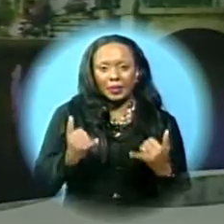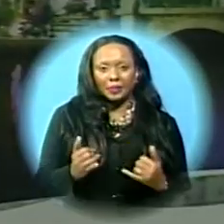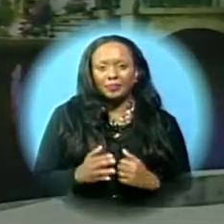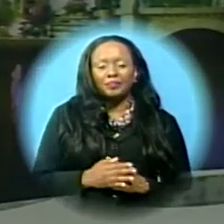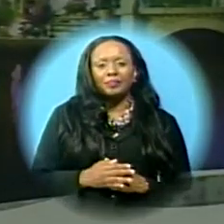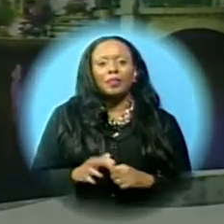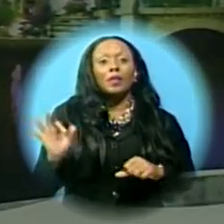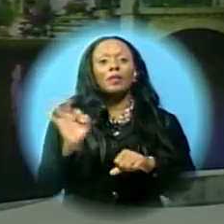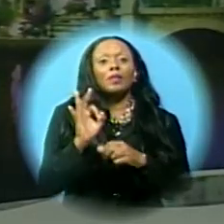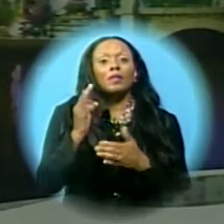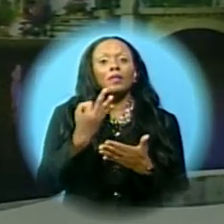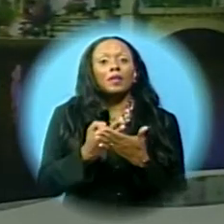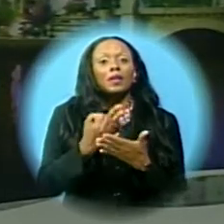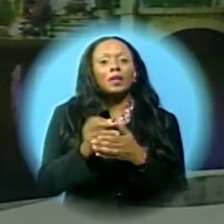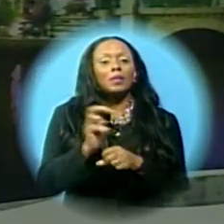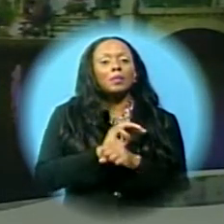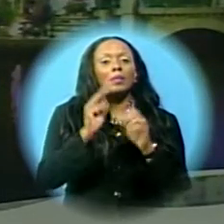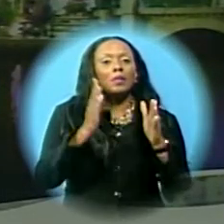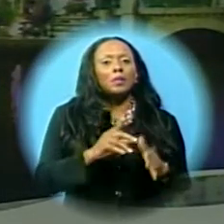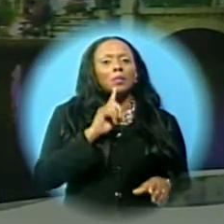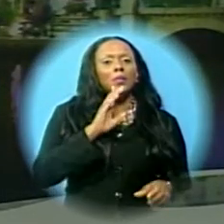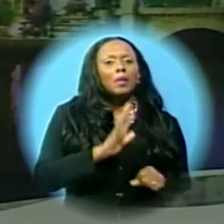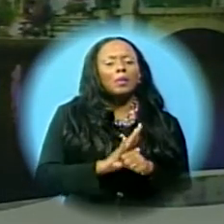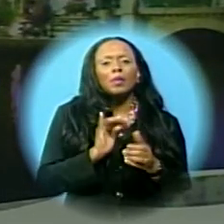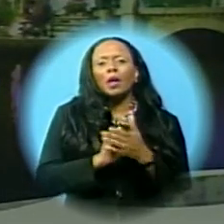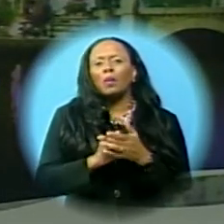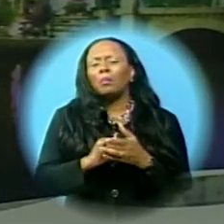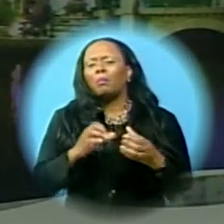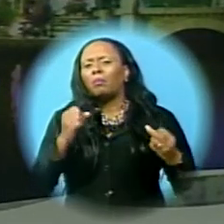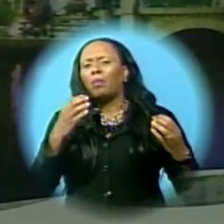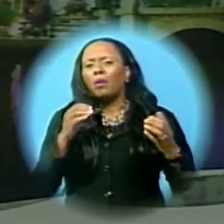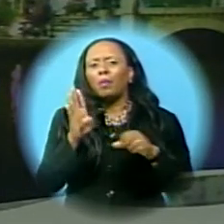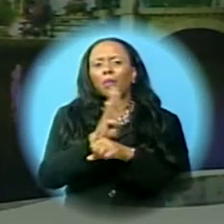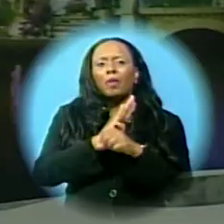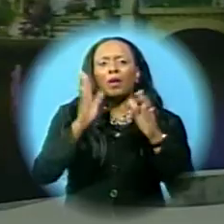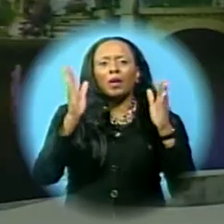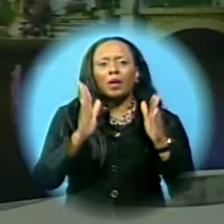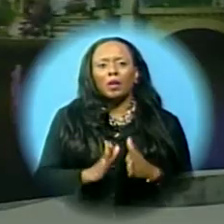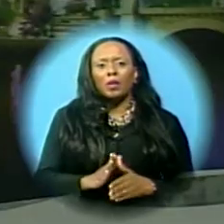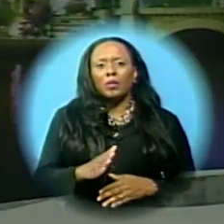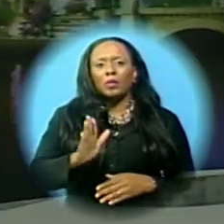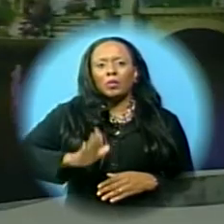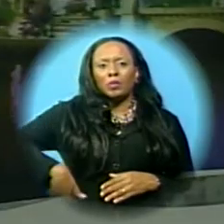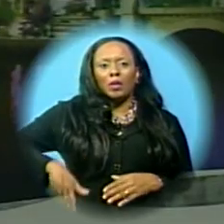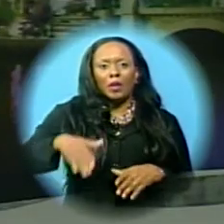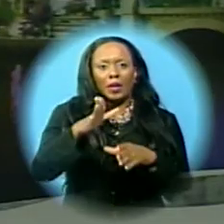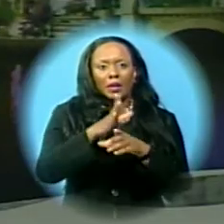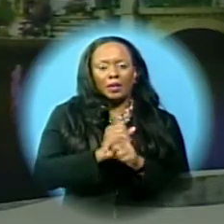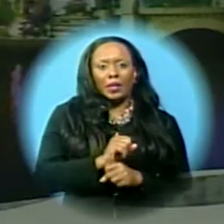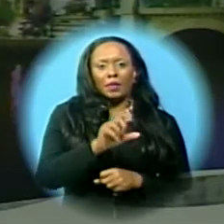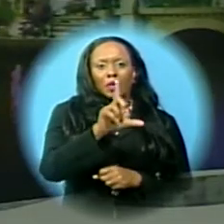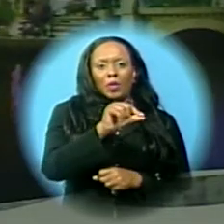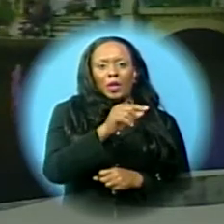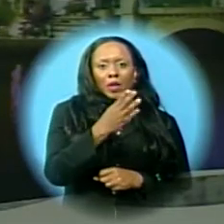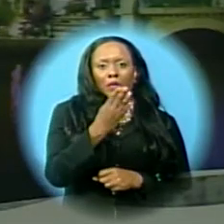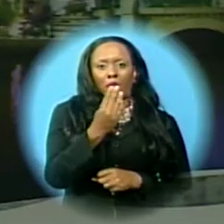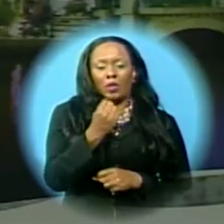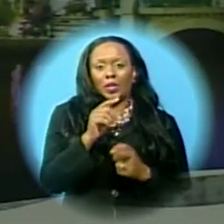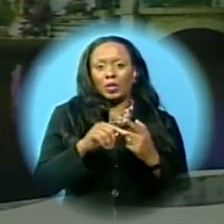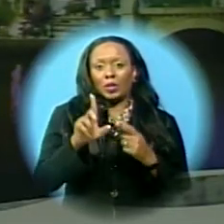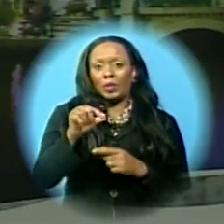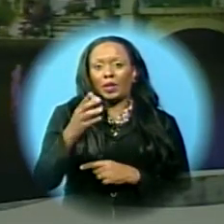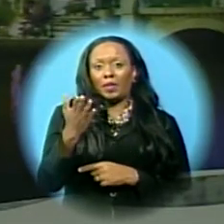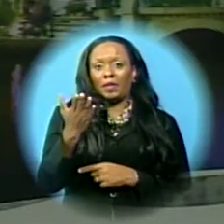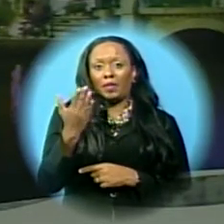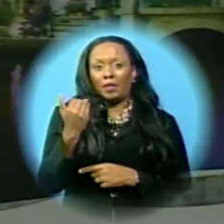Tonight, Finance Minister Chris Sinclair is promising that thousands of Barbadians who are due their 2014 to 2015 returns should receive them